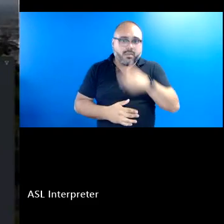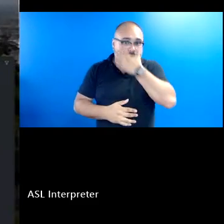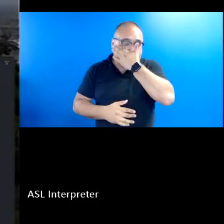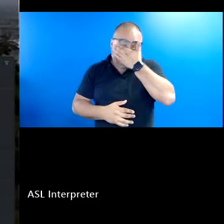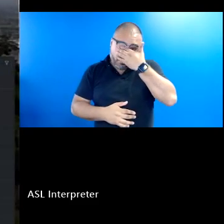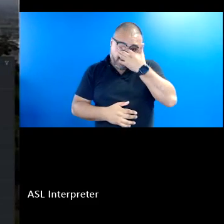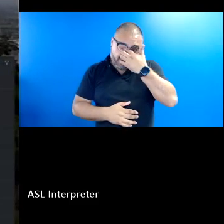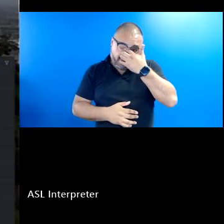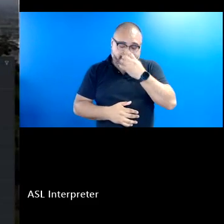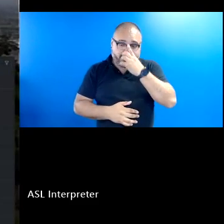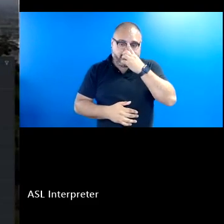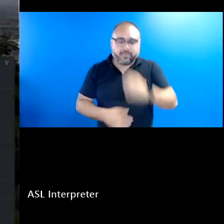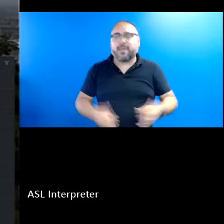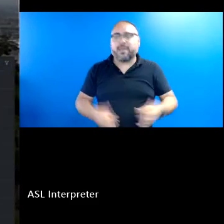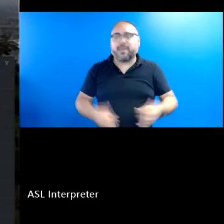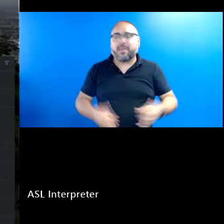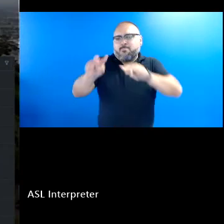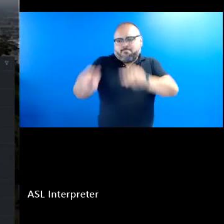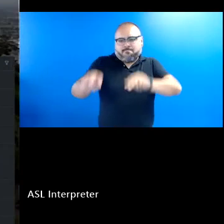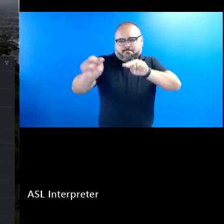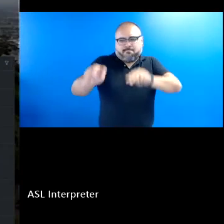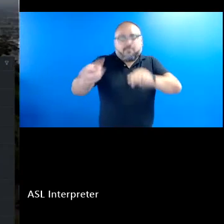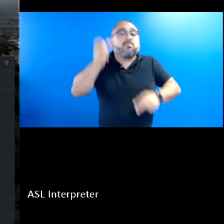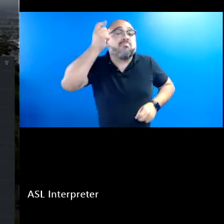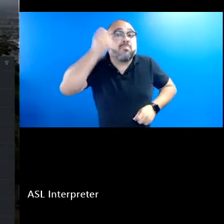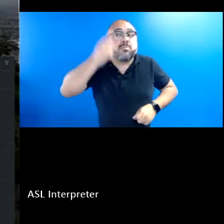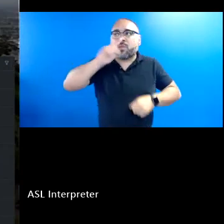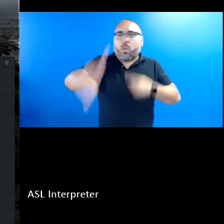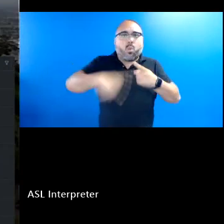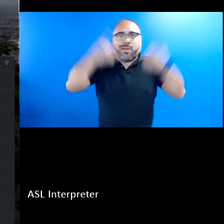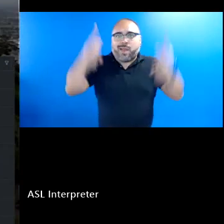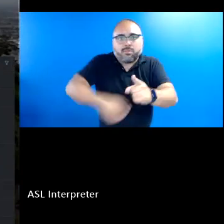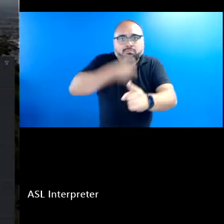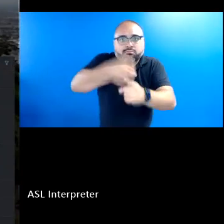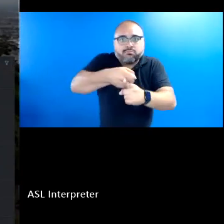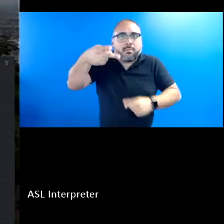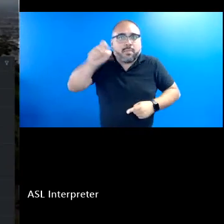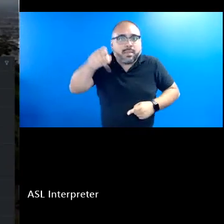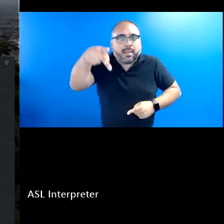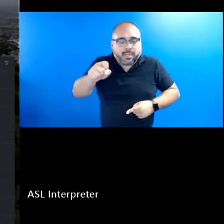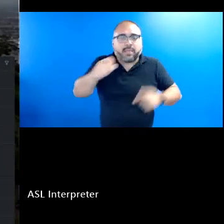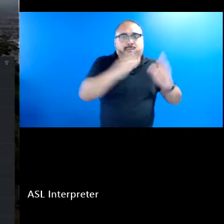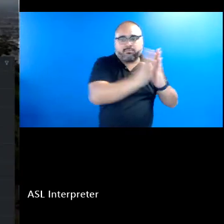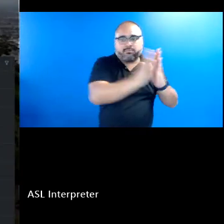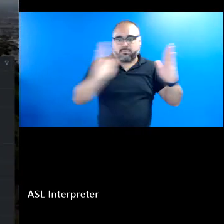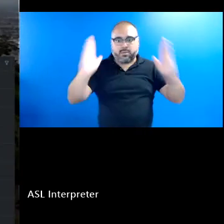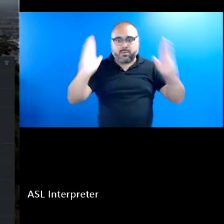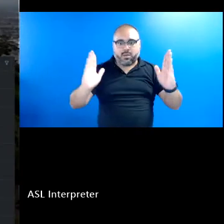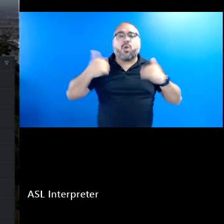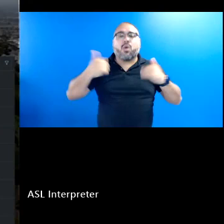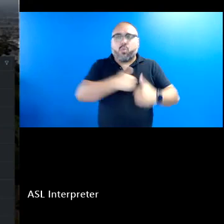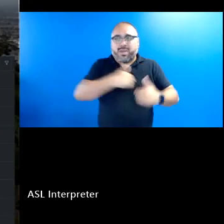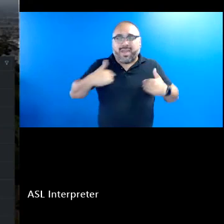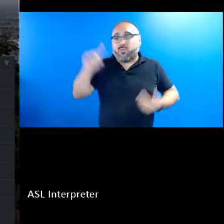Now, talking a little bit more about the monitoring. Once we're in a PSPS event, we do have those 1,800 weather stations